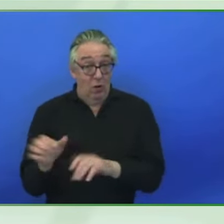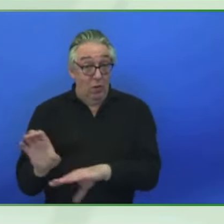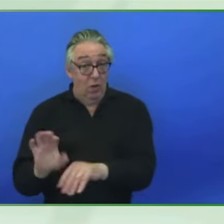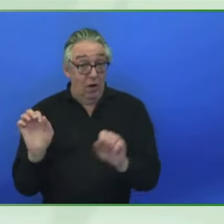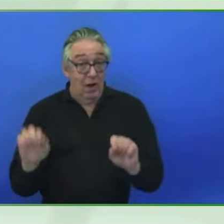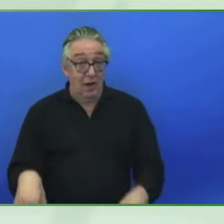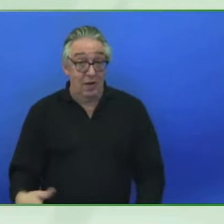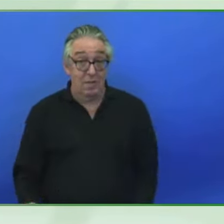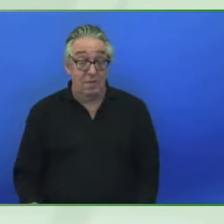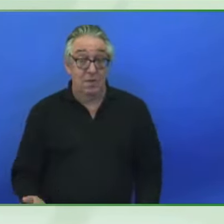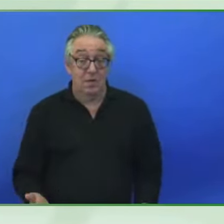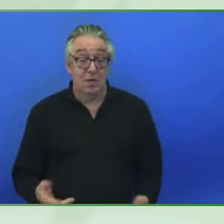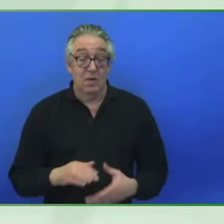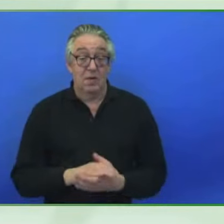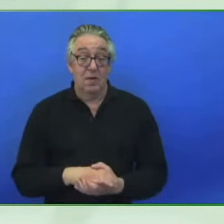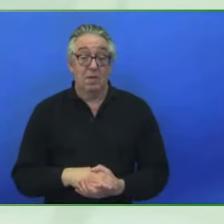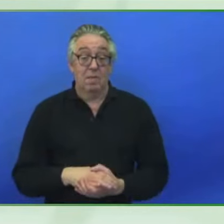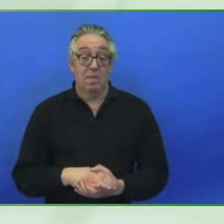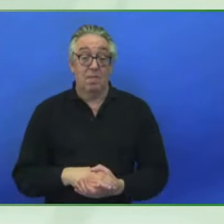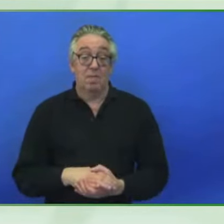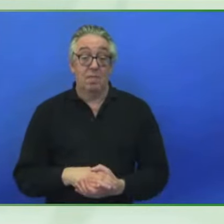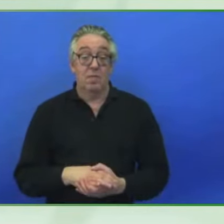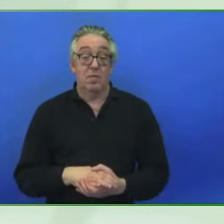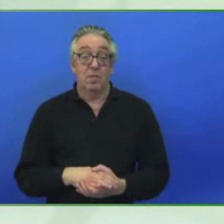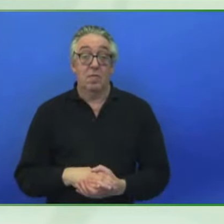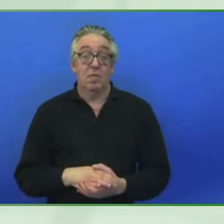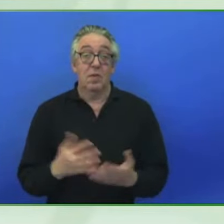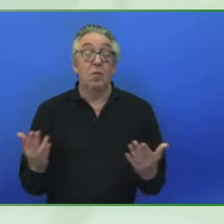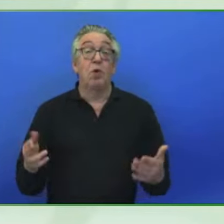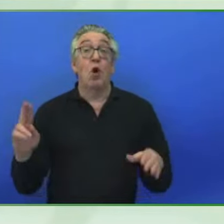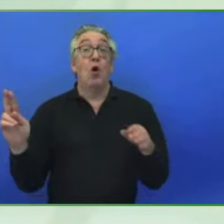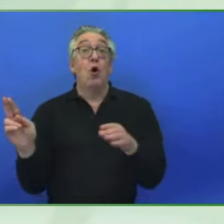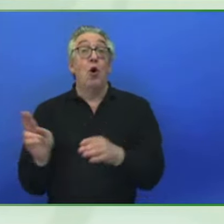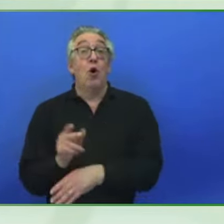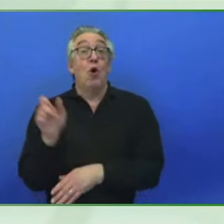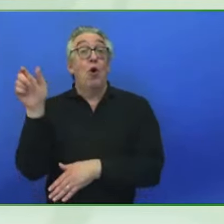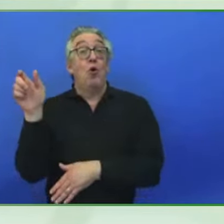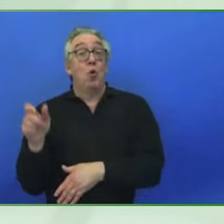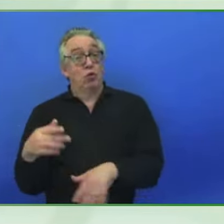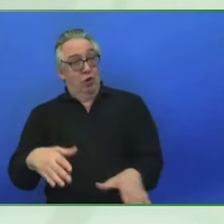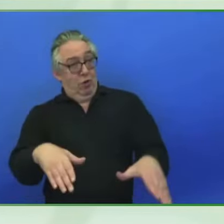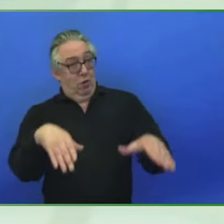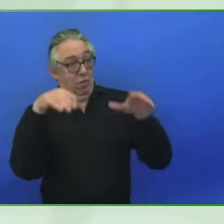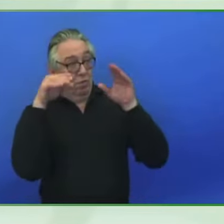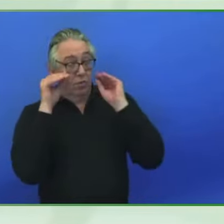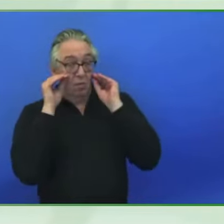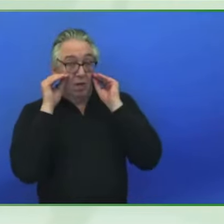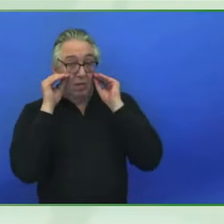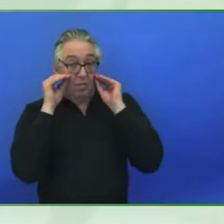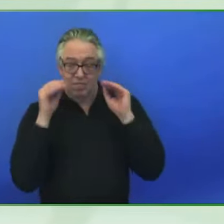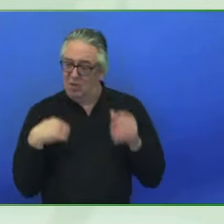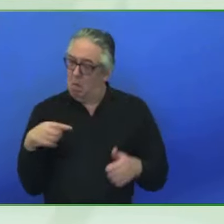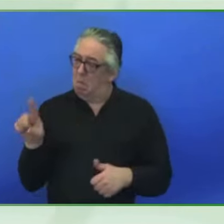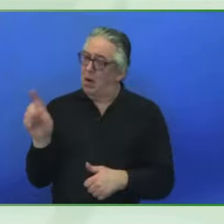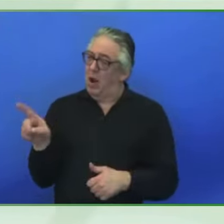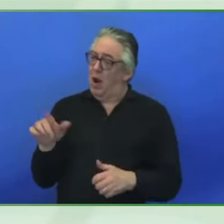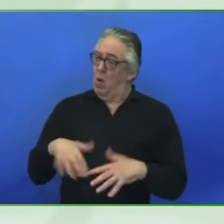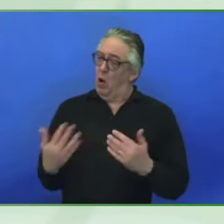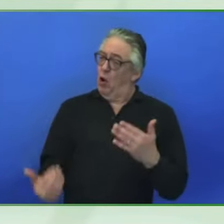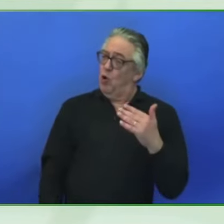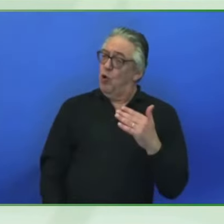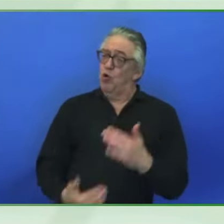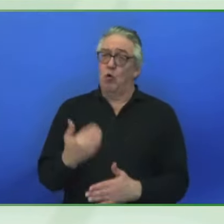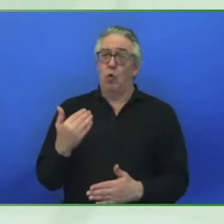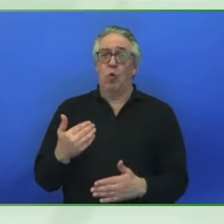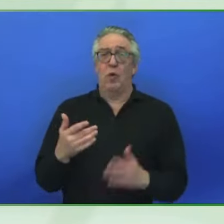the user perspective. How could this new branch of human technology empower people with disabilities? And this